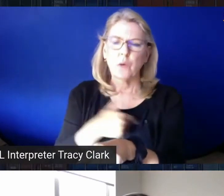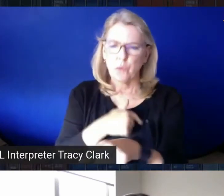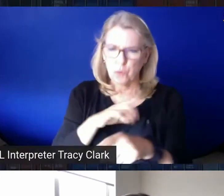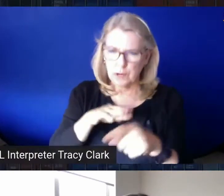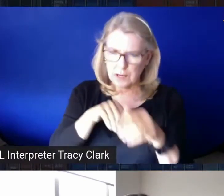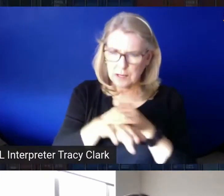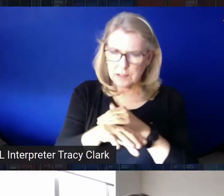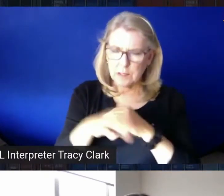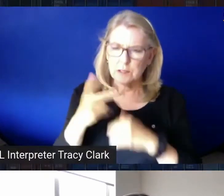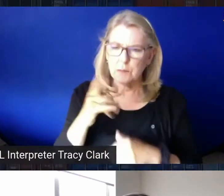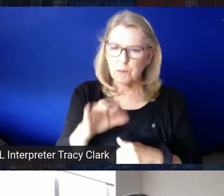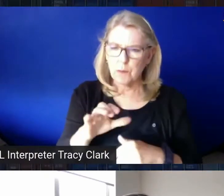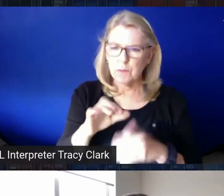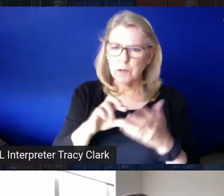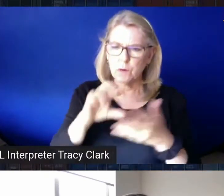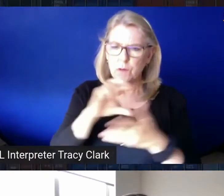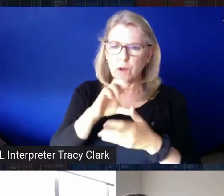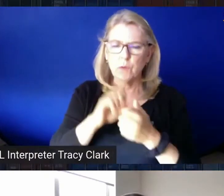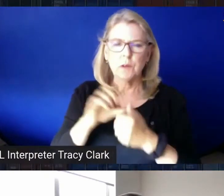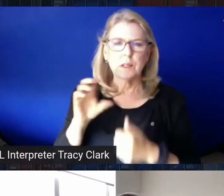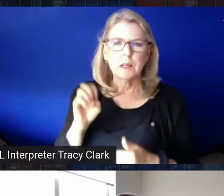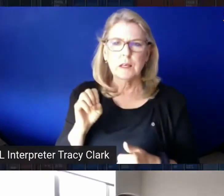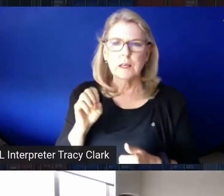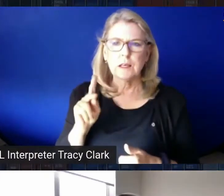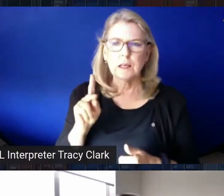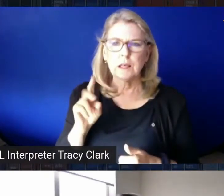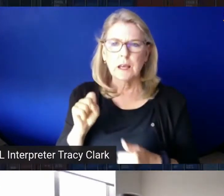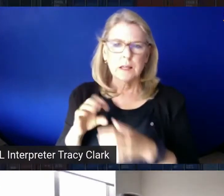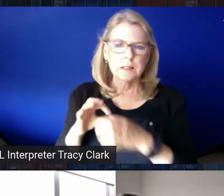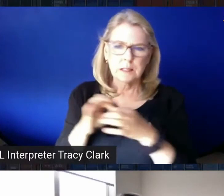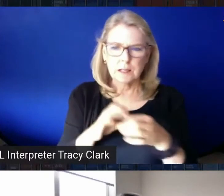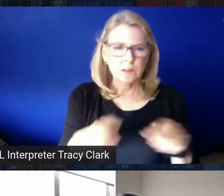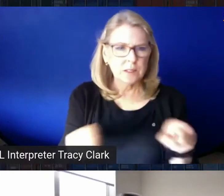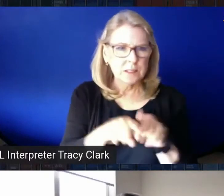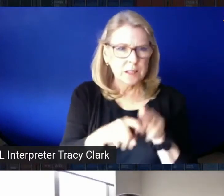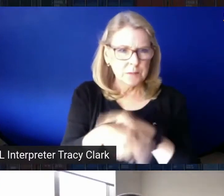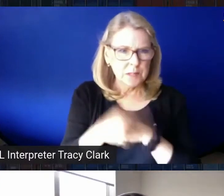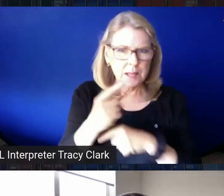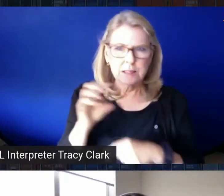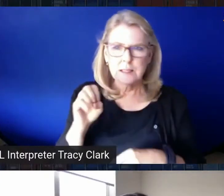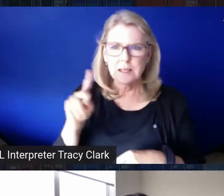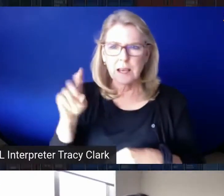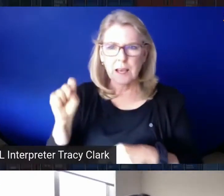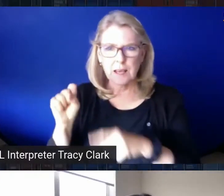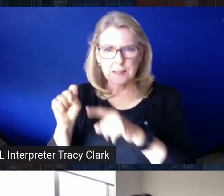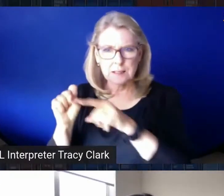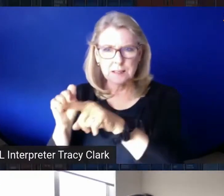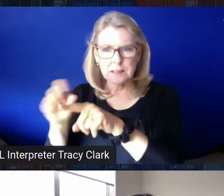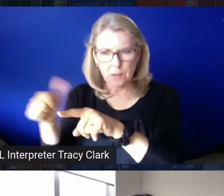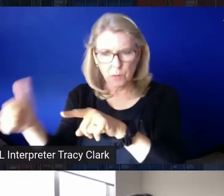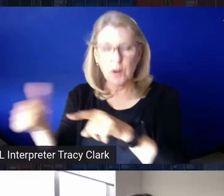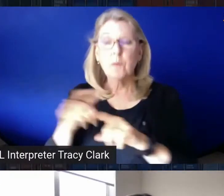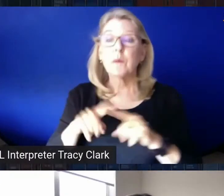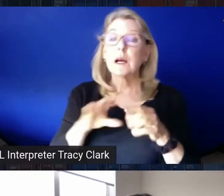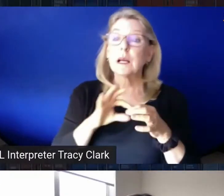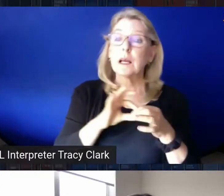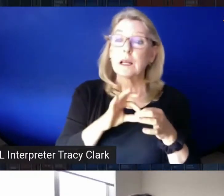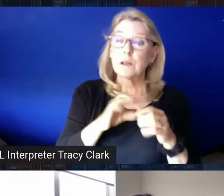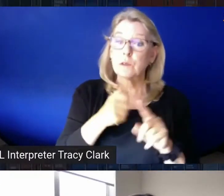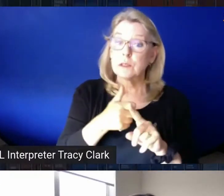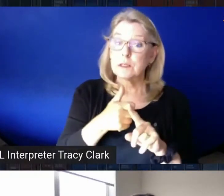Connector on the same day as EKS Anywhere GA. And however, the connector itself is a